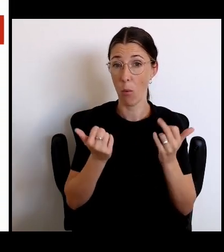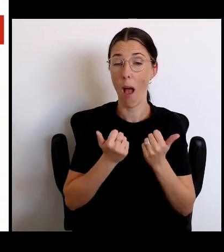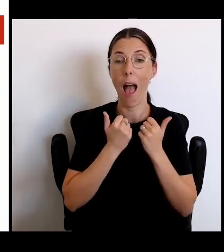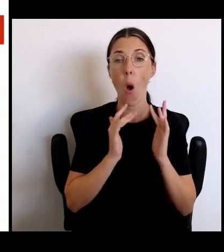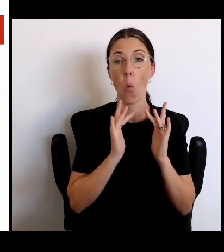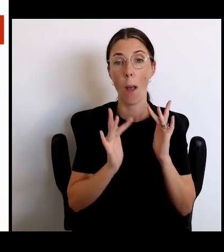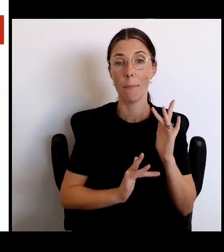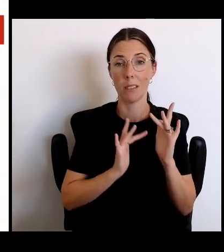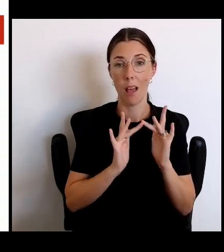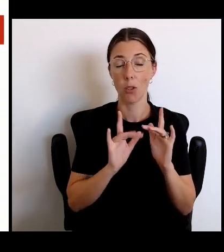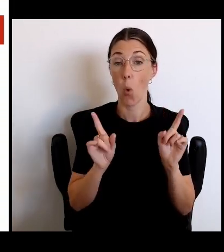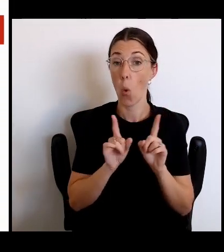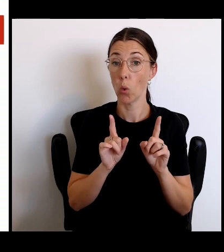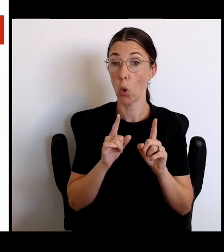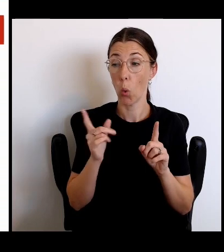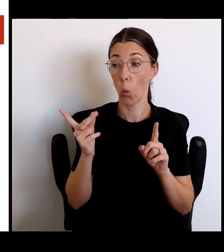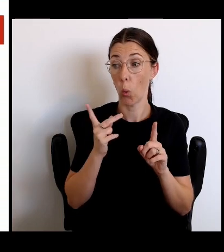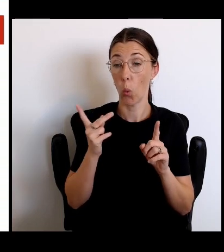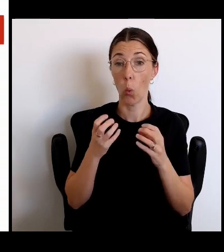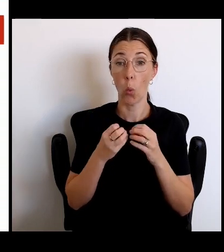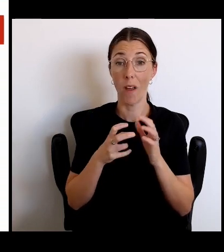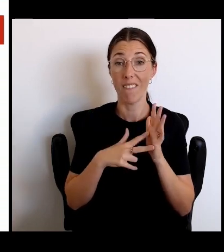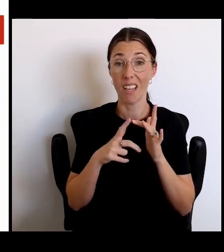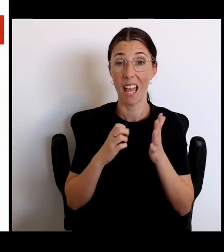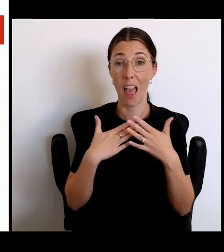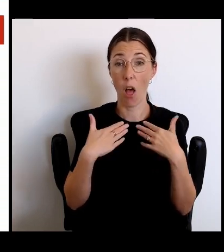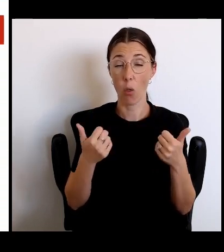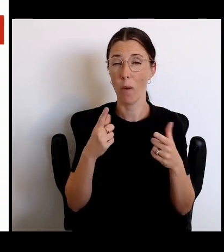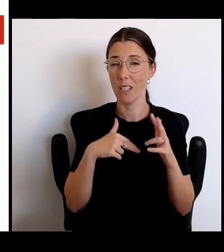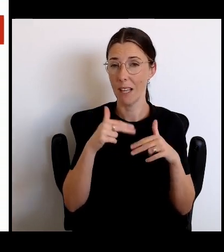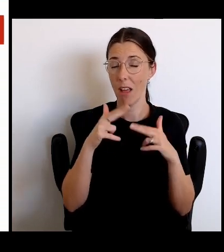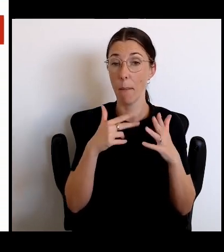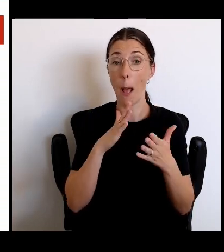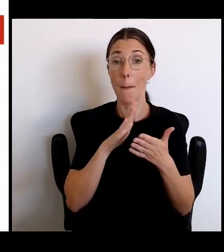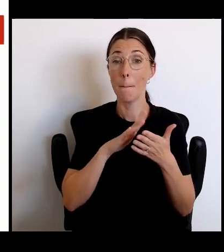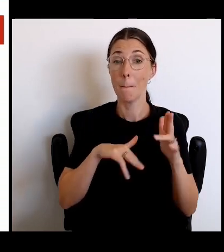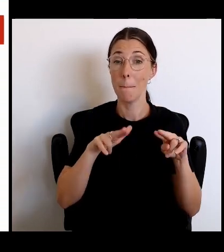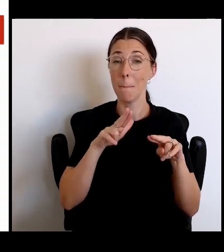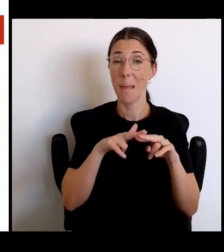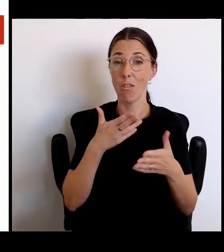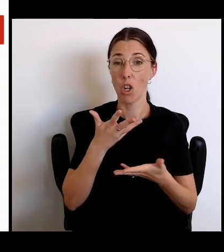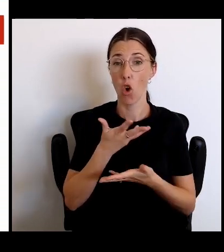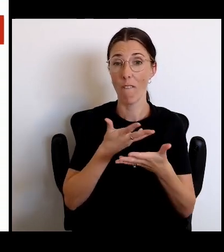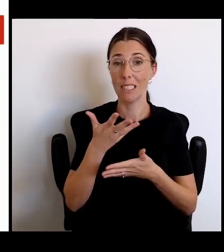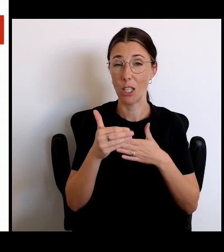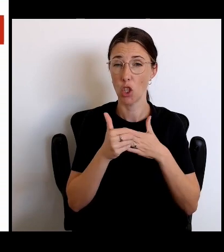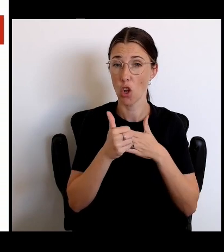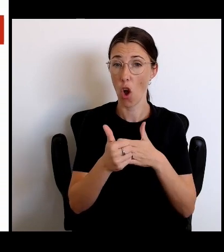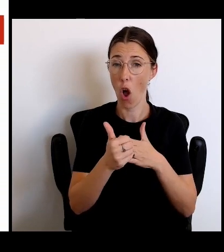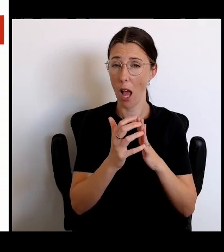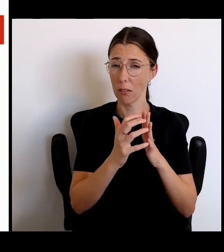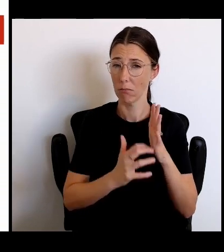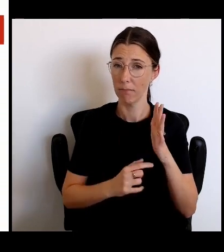together with VicHealth a parent conversation guide, which is a really great report that is product which is